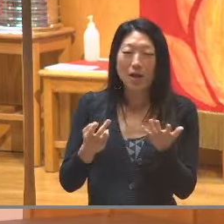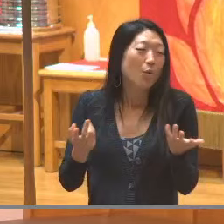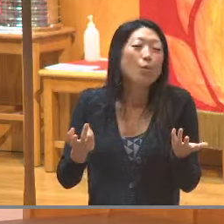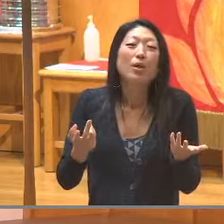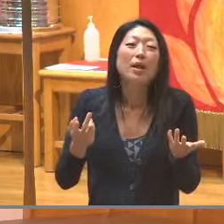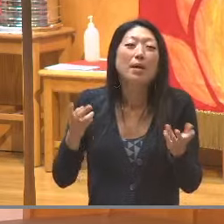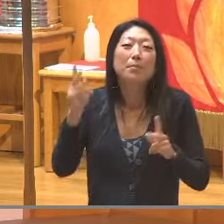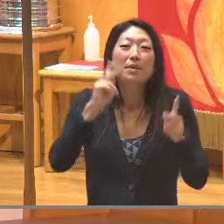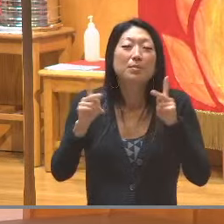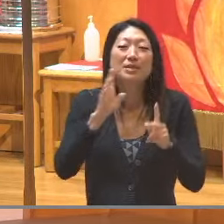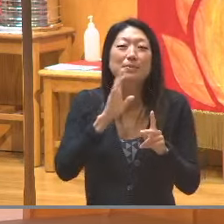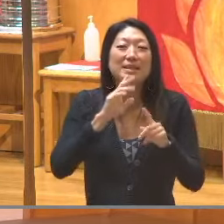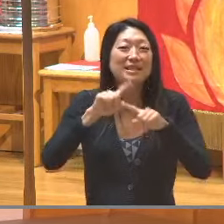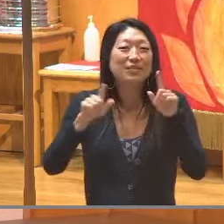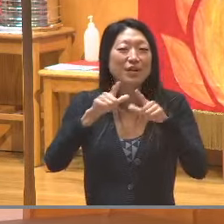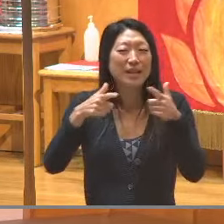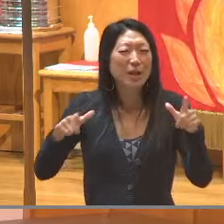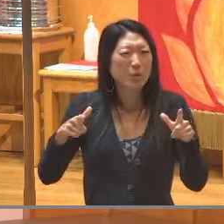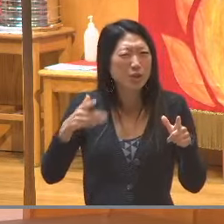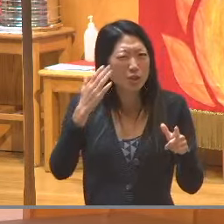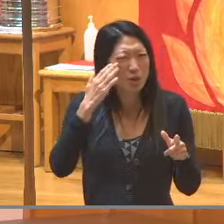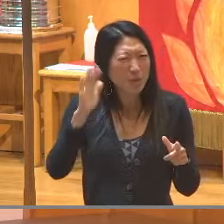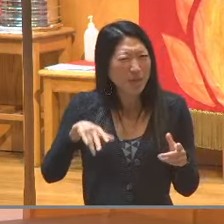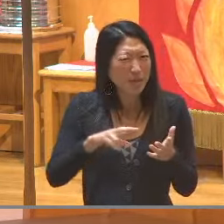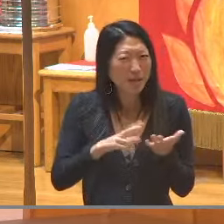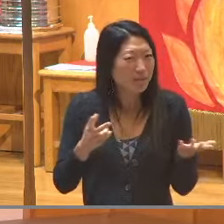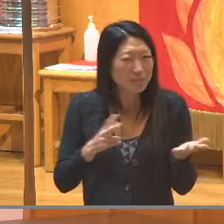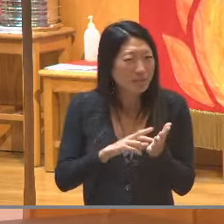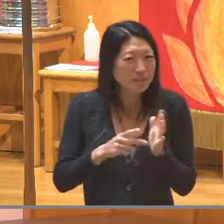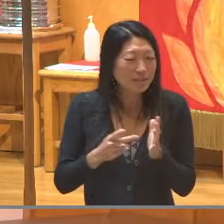different languages? Do you know what it is that makes that happen?